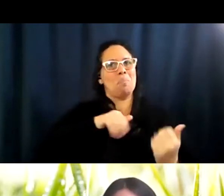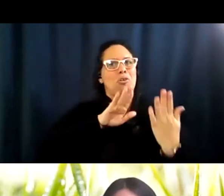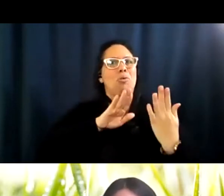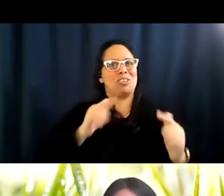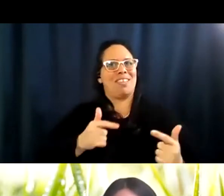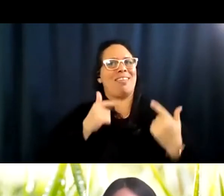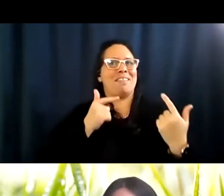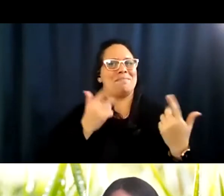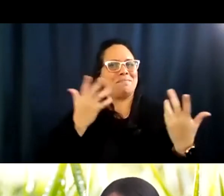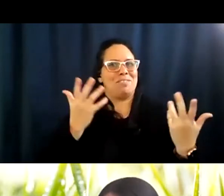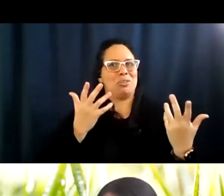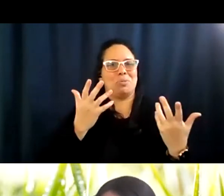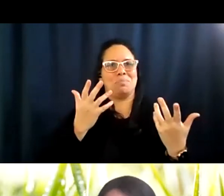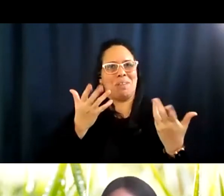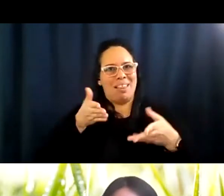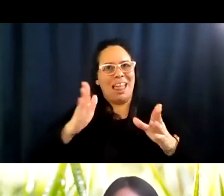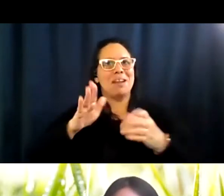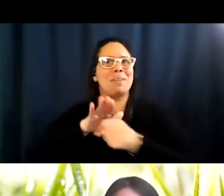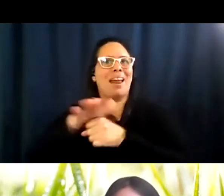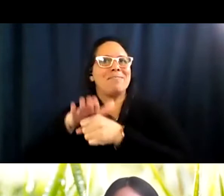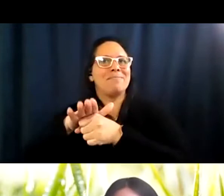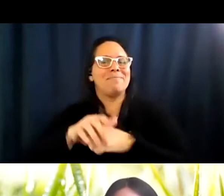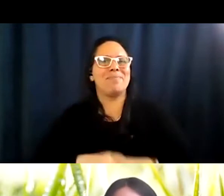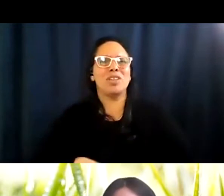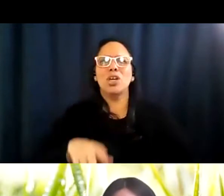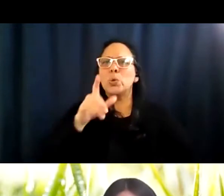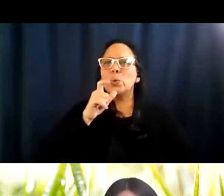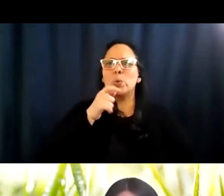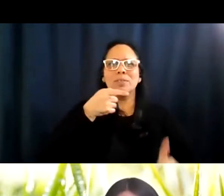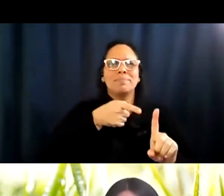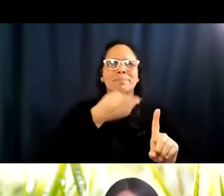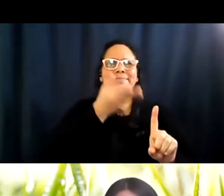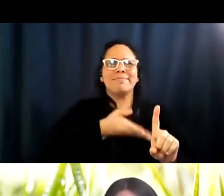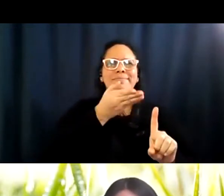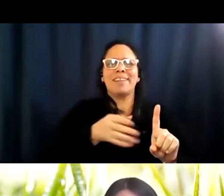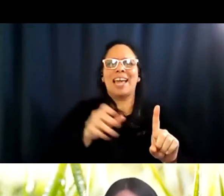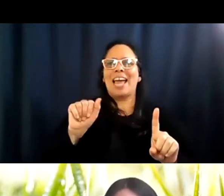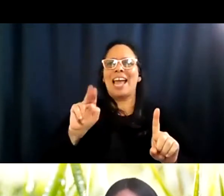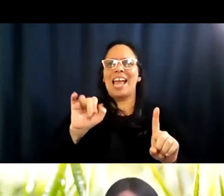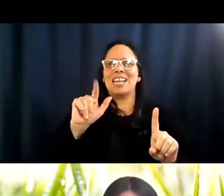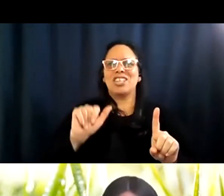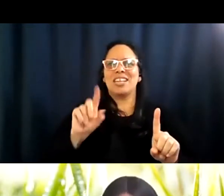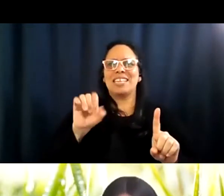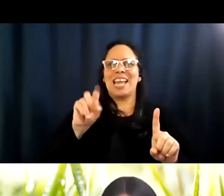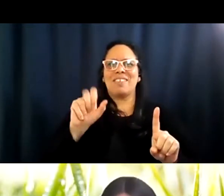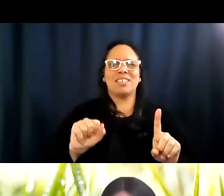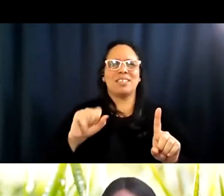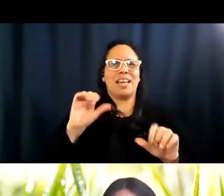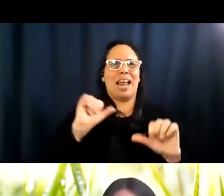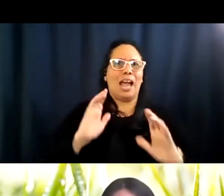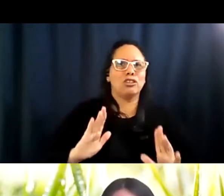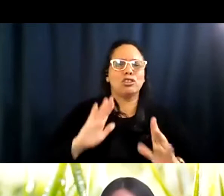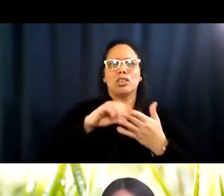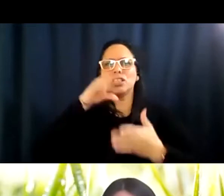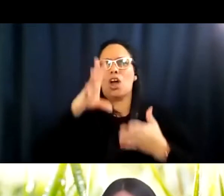Angela Davis? Angela Davis is an activist, scholar, and author. Angela Davis represents new possibilities